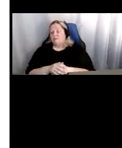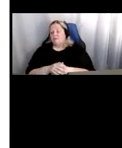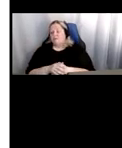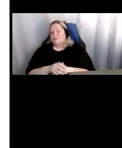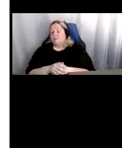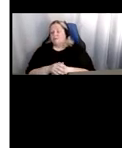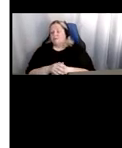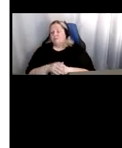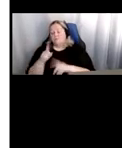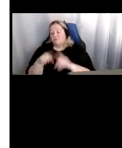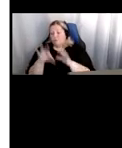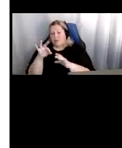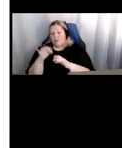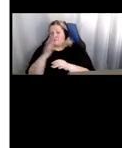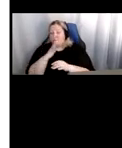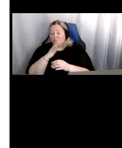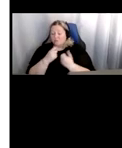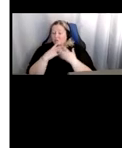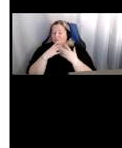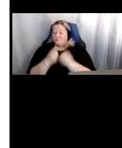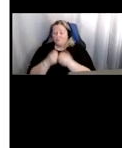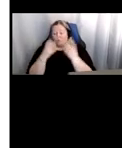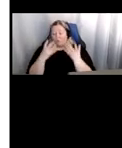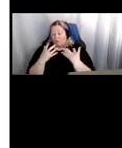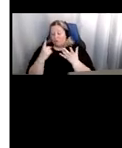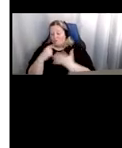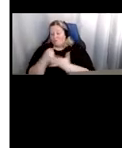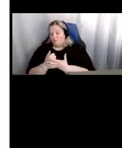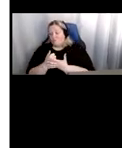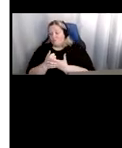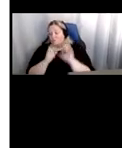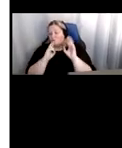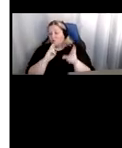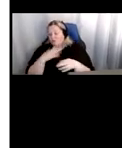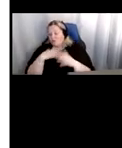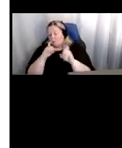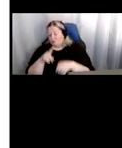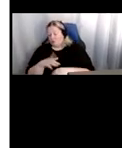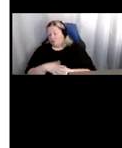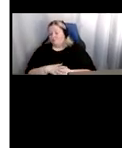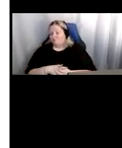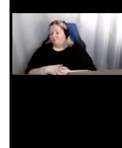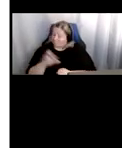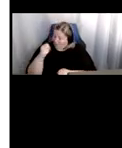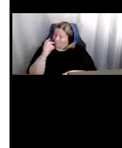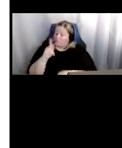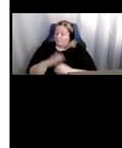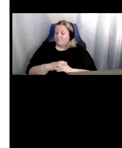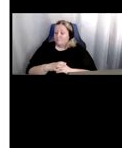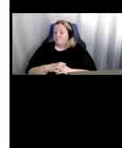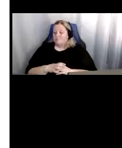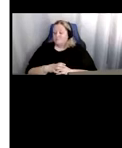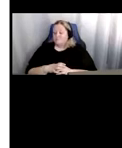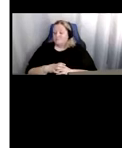microphone. So thank you so much for the responding of my question. Oh, yes, of course. I live